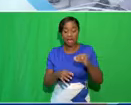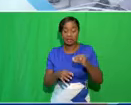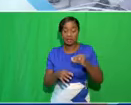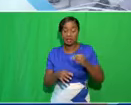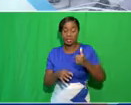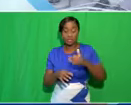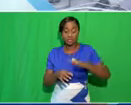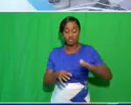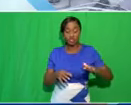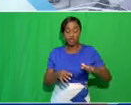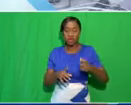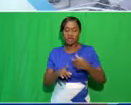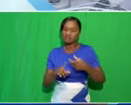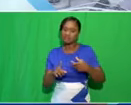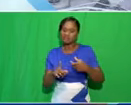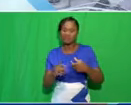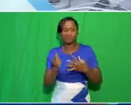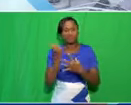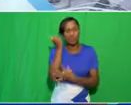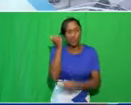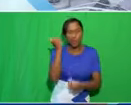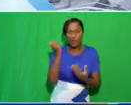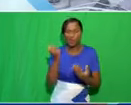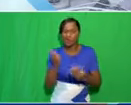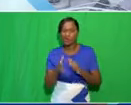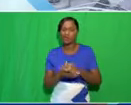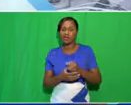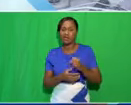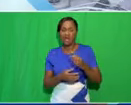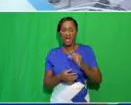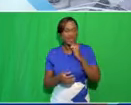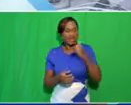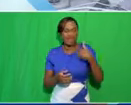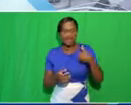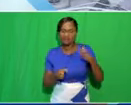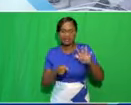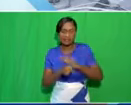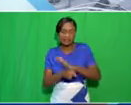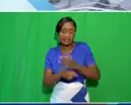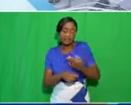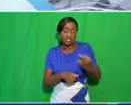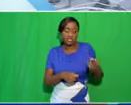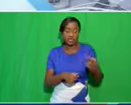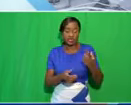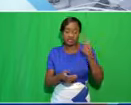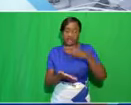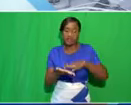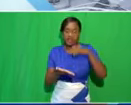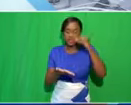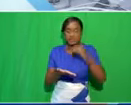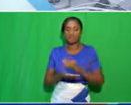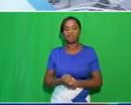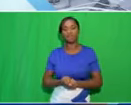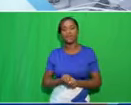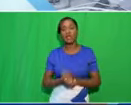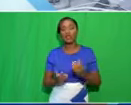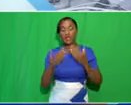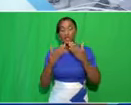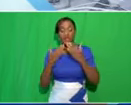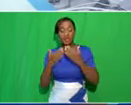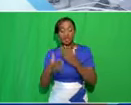backgrounds, deprived of different learning materials. So So I just want to thank you very much for the opportunity to share this